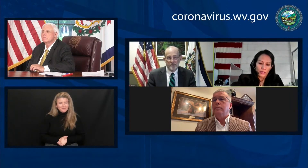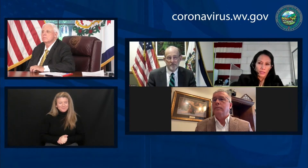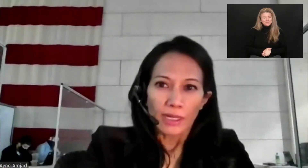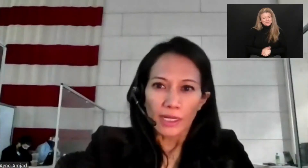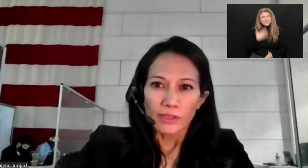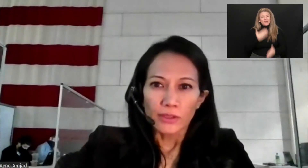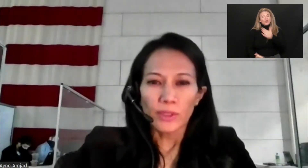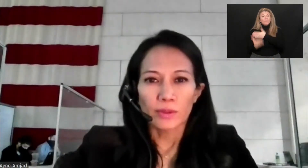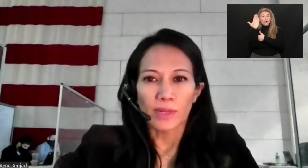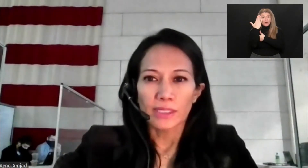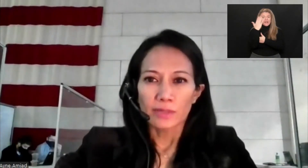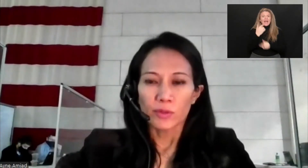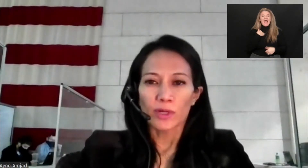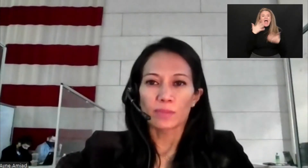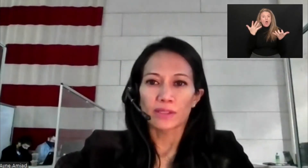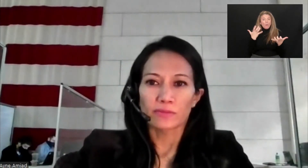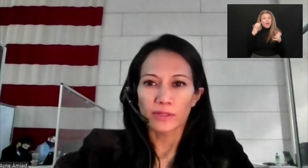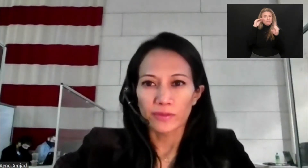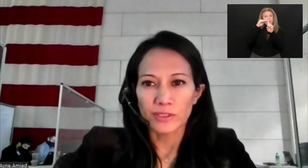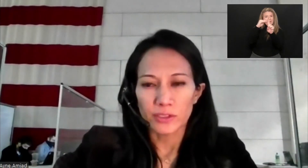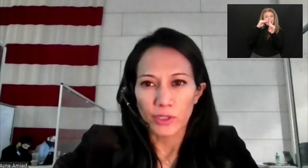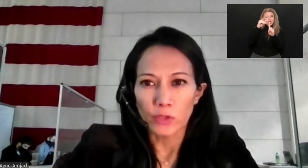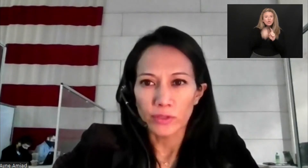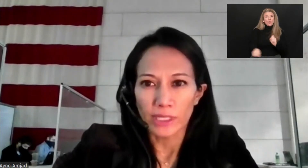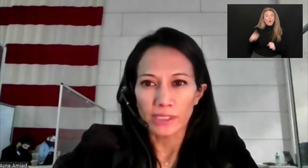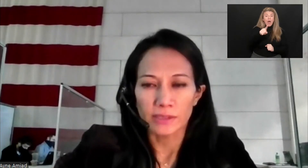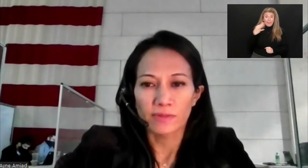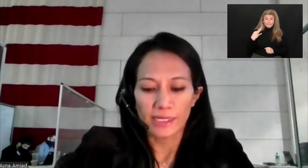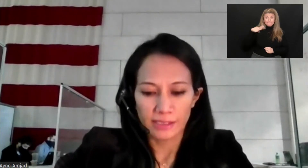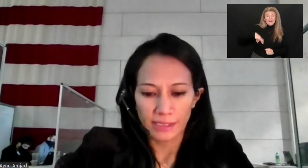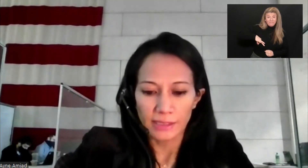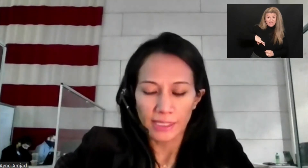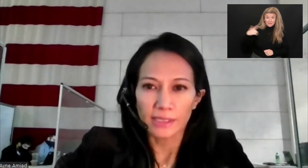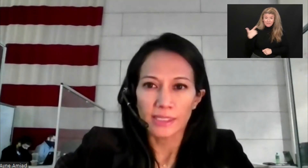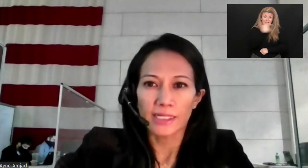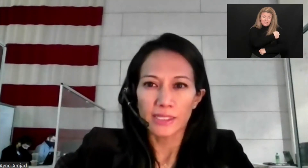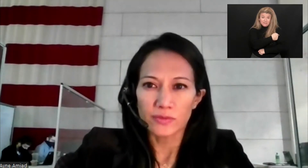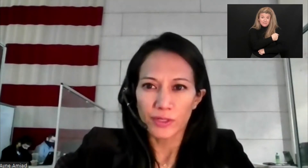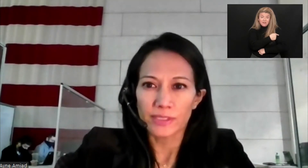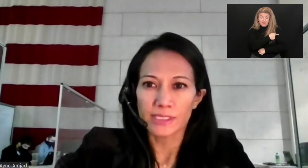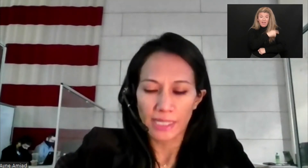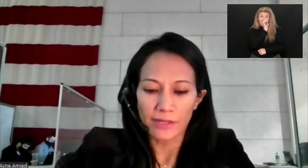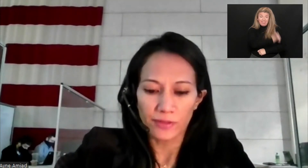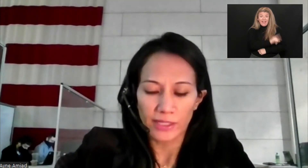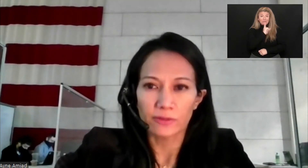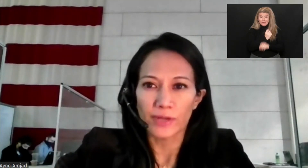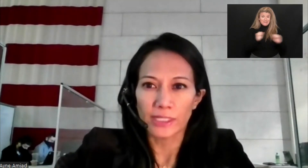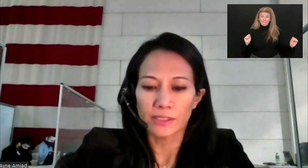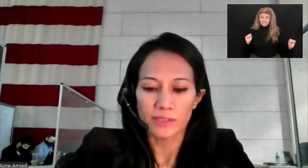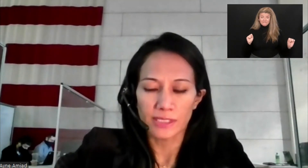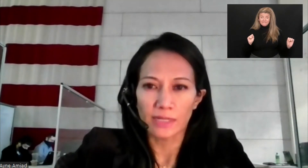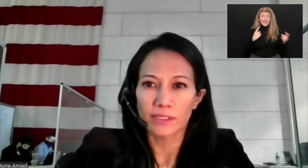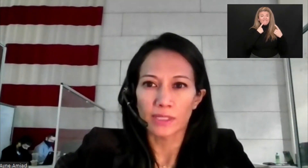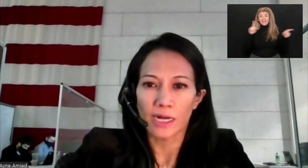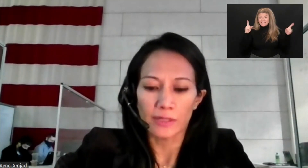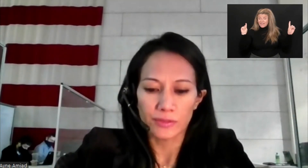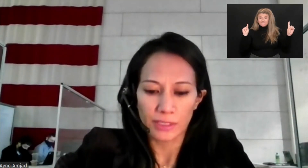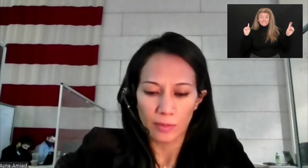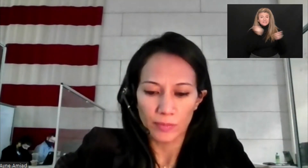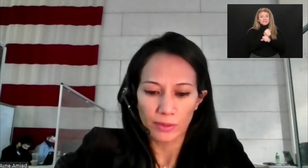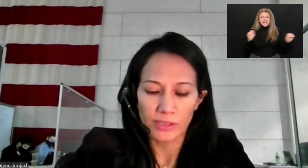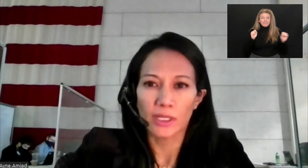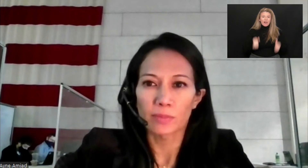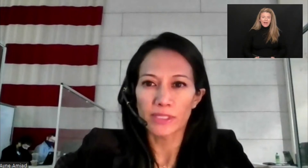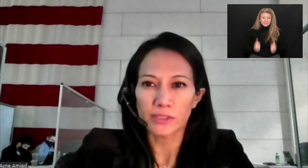Good morning. I do want to remind everyone about the benefits of the COVID-19 vaccine, that it is very safe and effective in saving